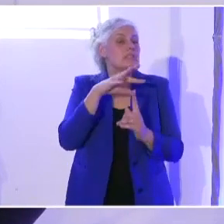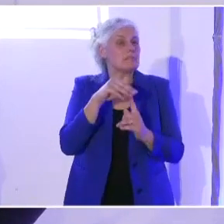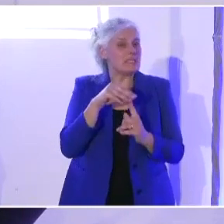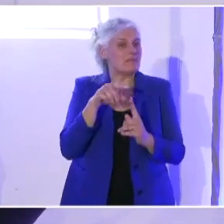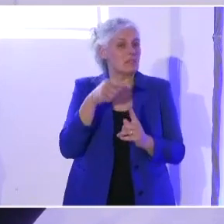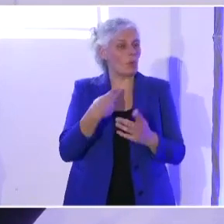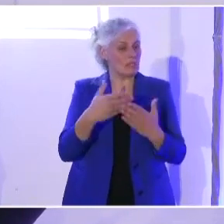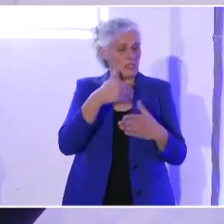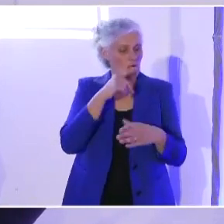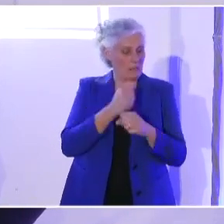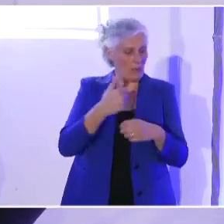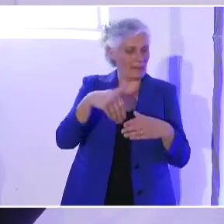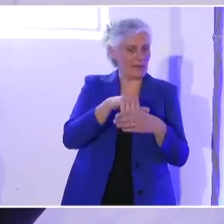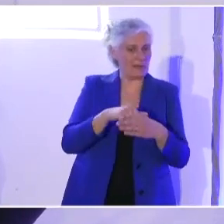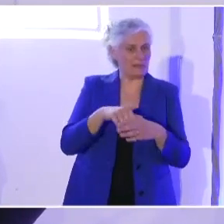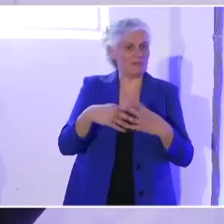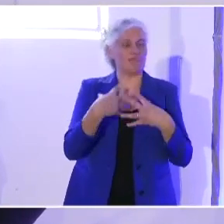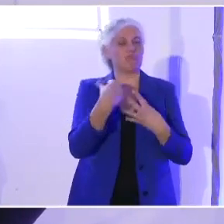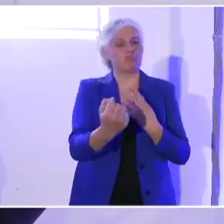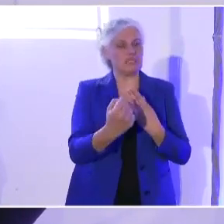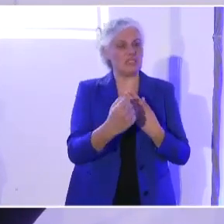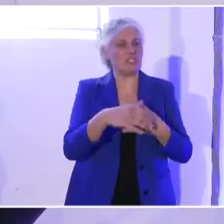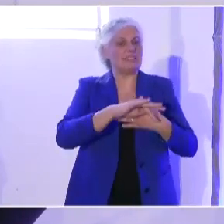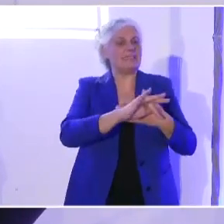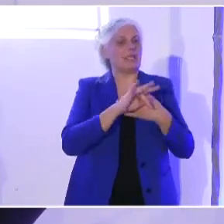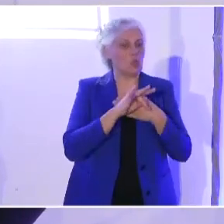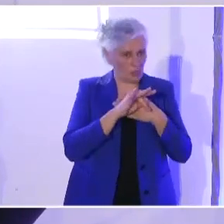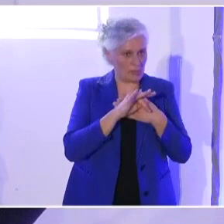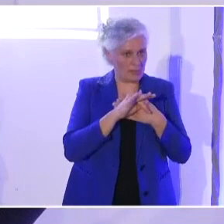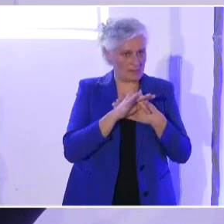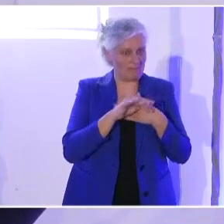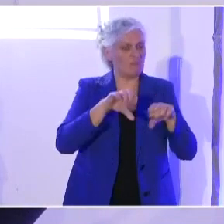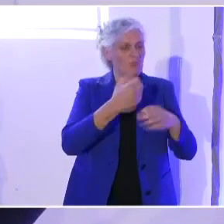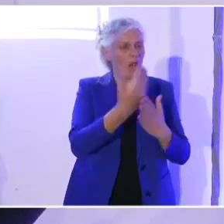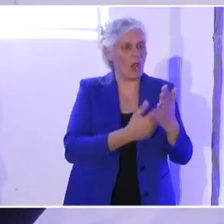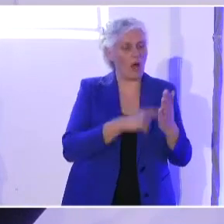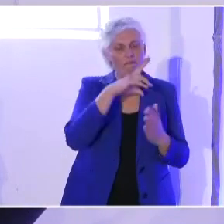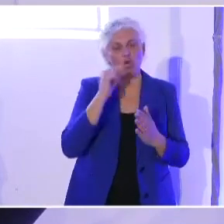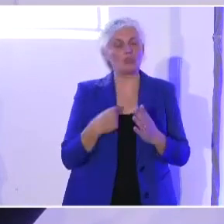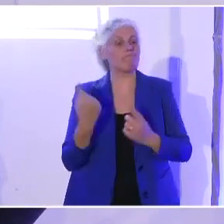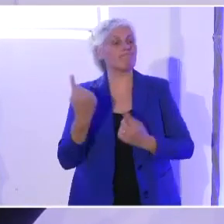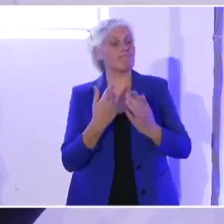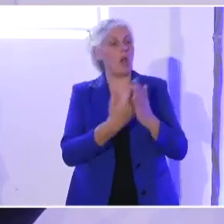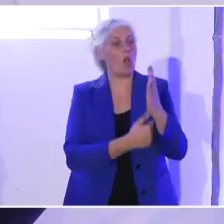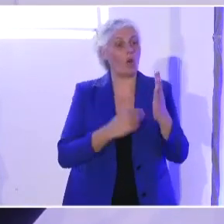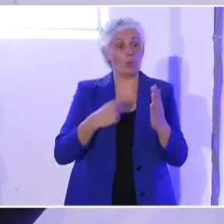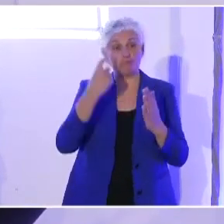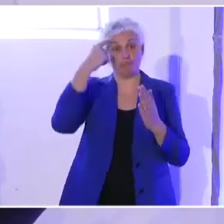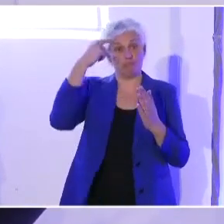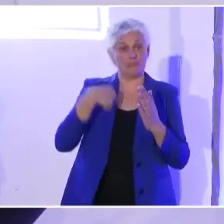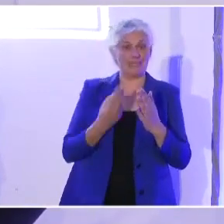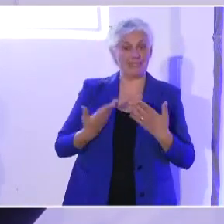strained in the context of a breach of security infringements. Unlike, for example, competition law infringements, which have really inspired this